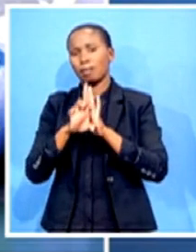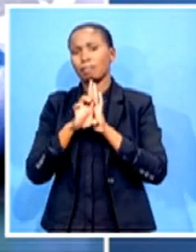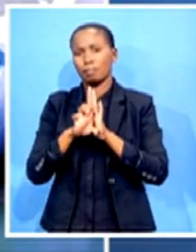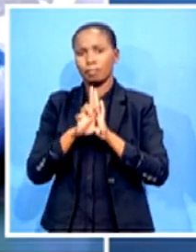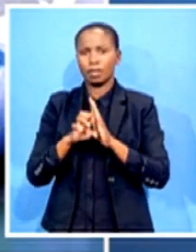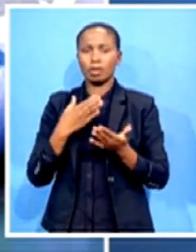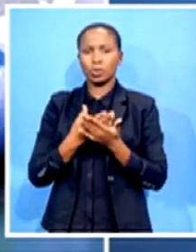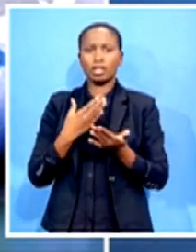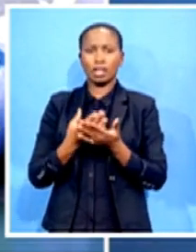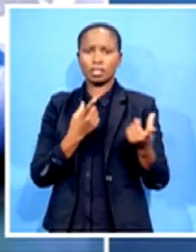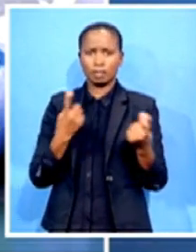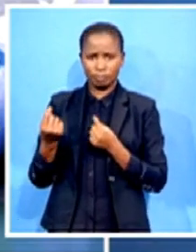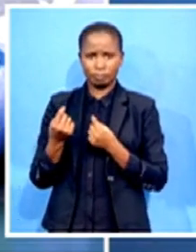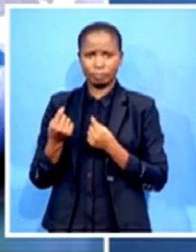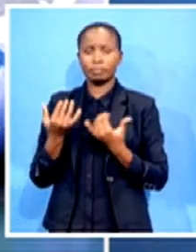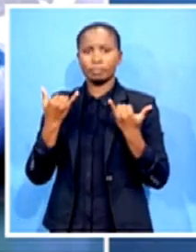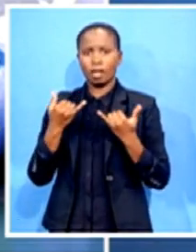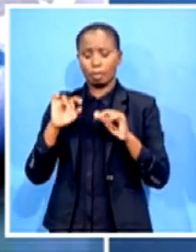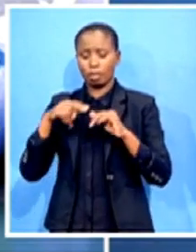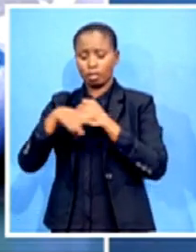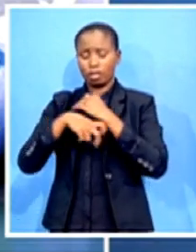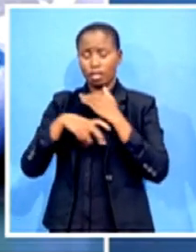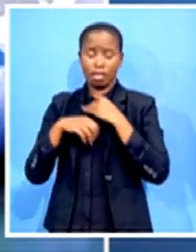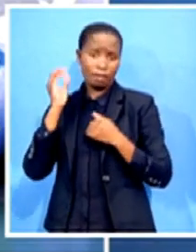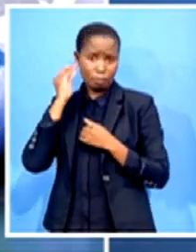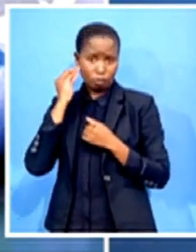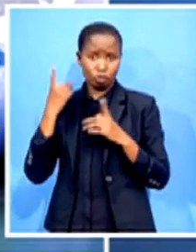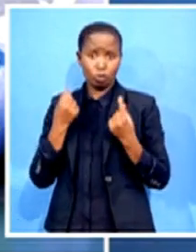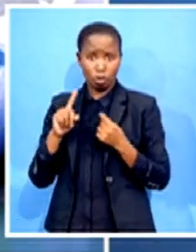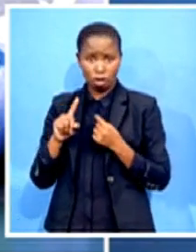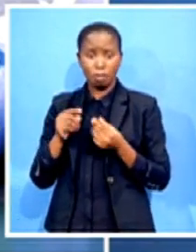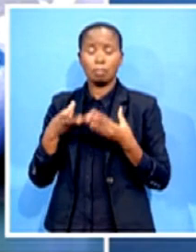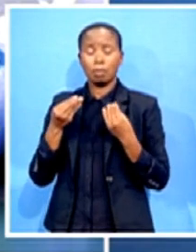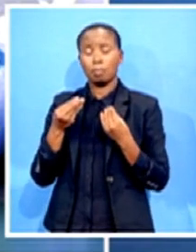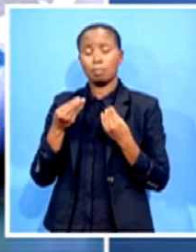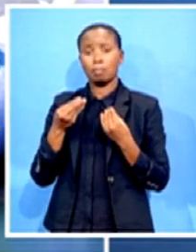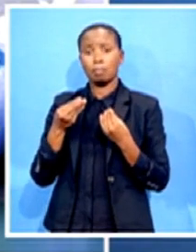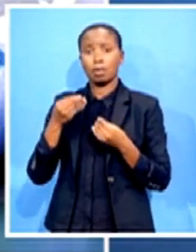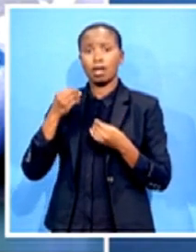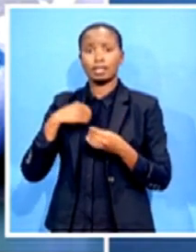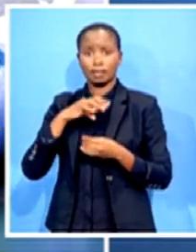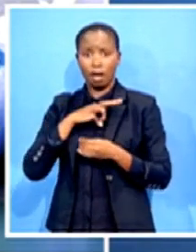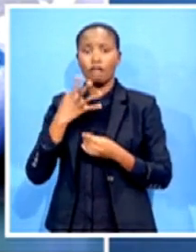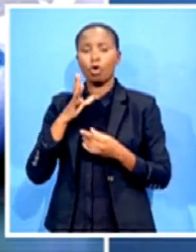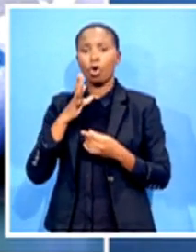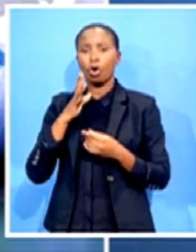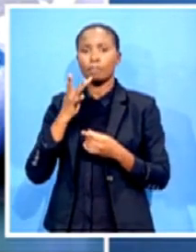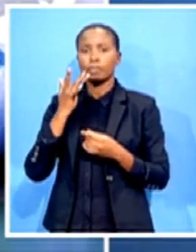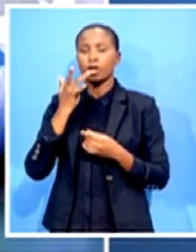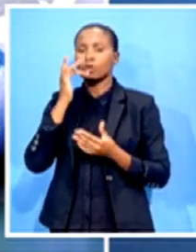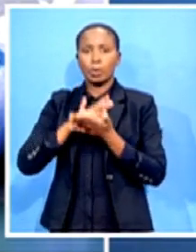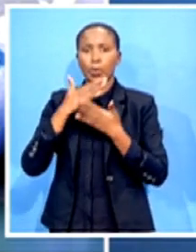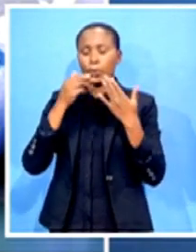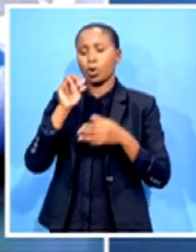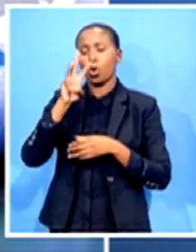able to penetrate those employees by untrusted Wi-Fi hotspots, untrusted emails being sent to